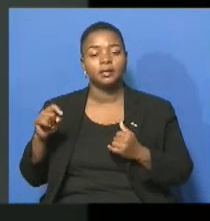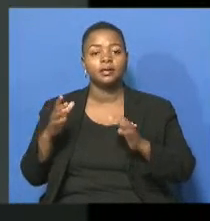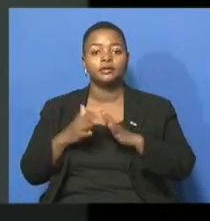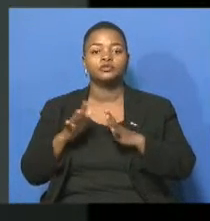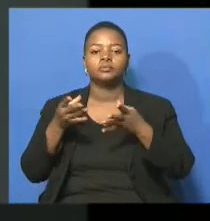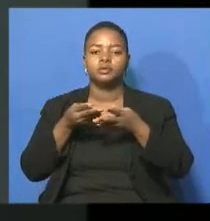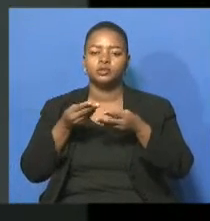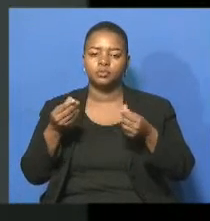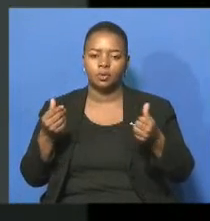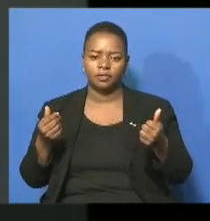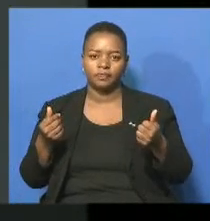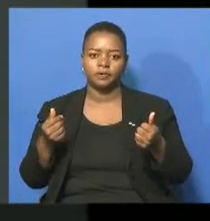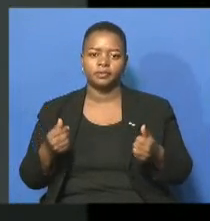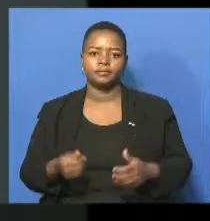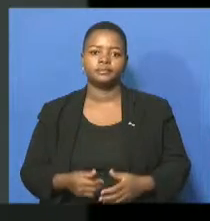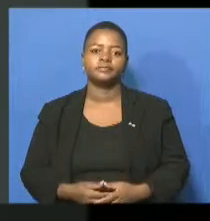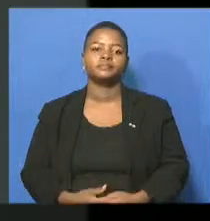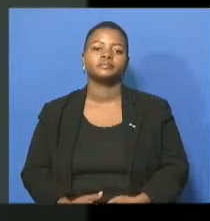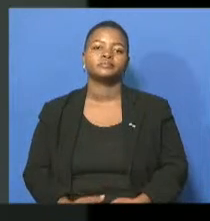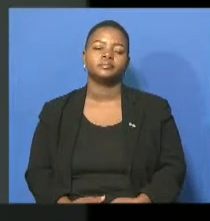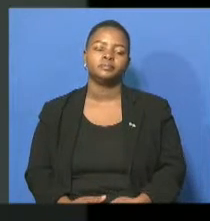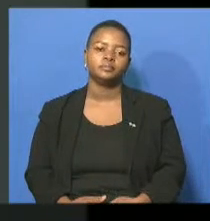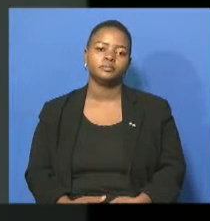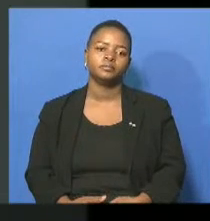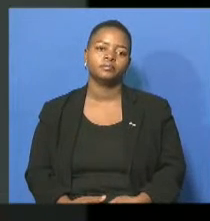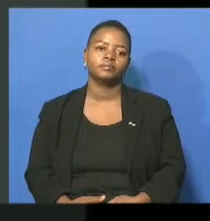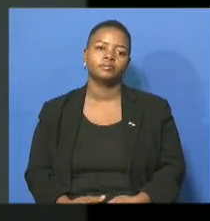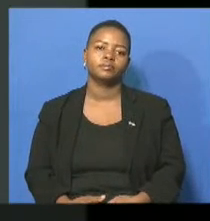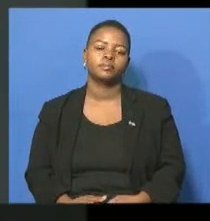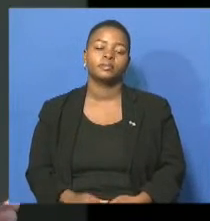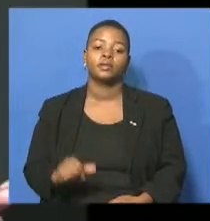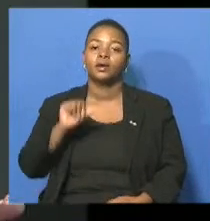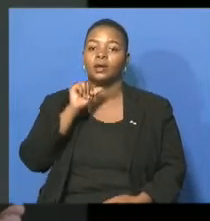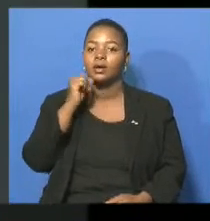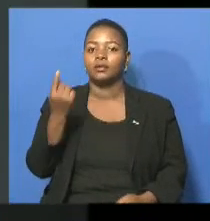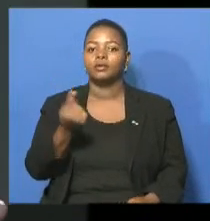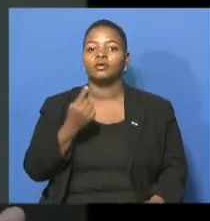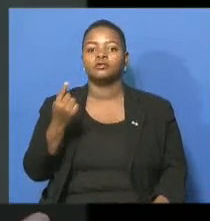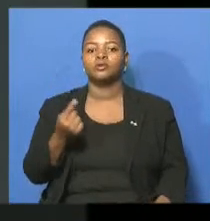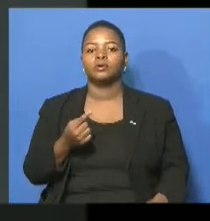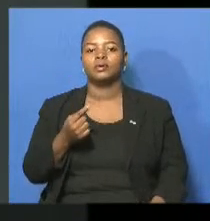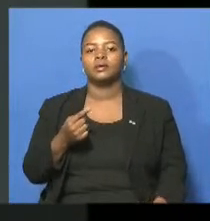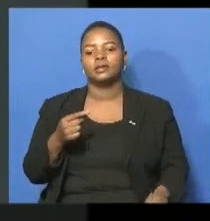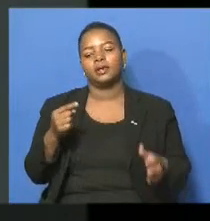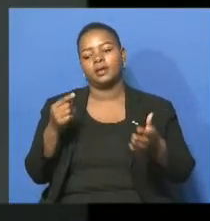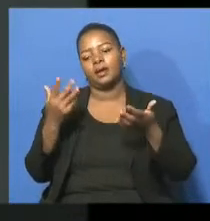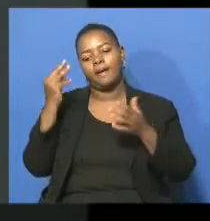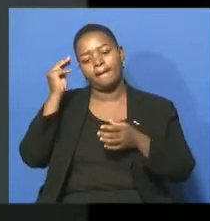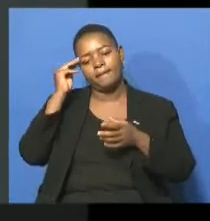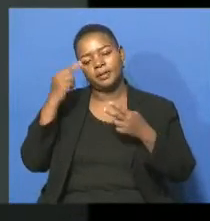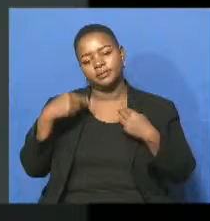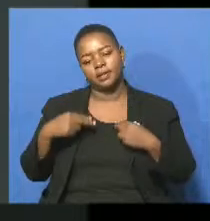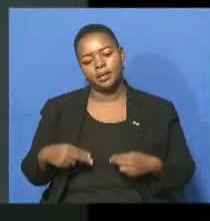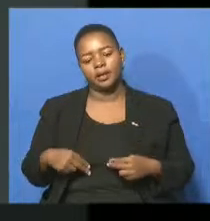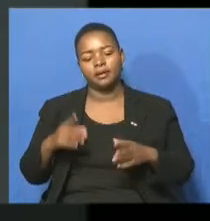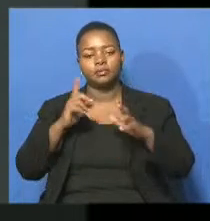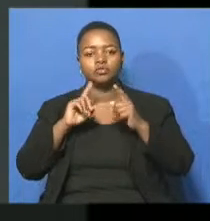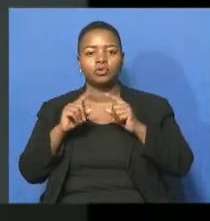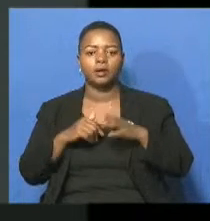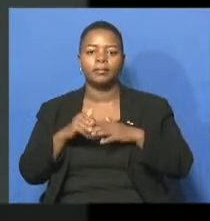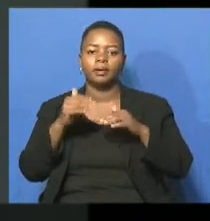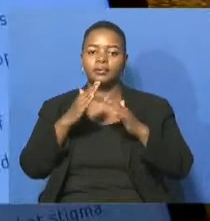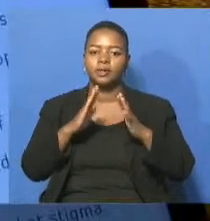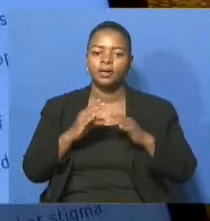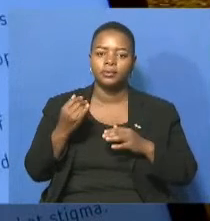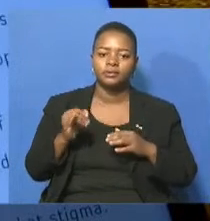that needs to be looked at. And it's not only mental health services, it's issues such as housing, it's issues such